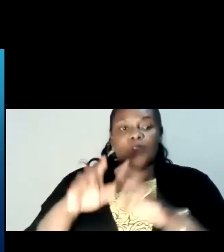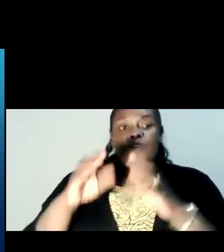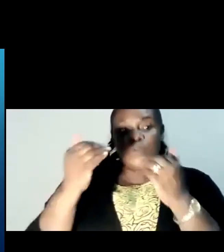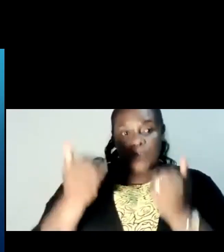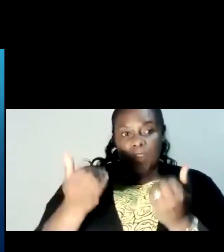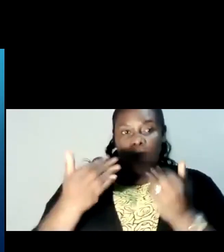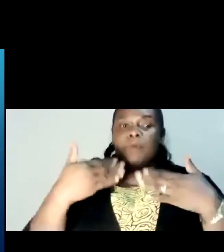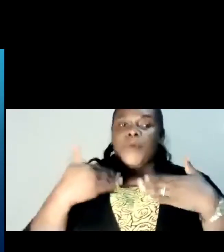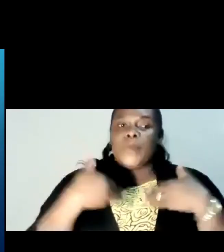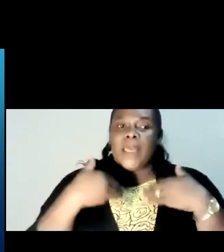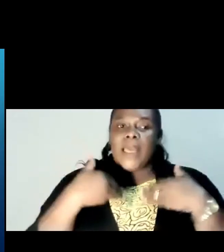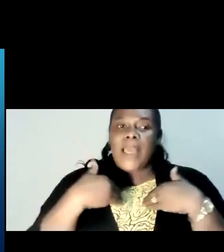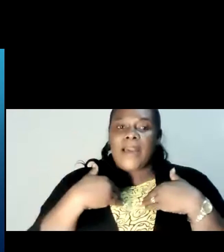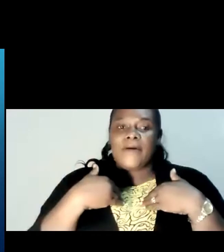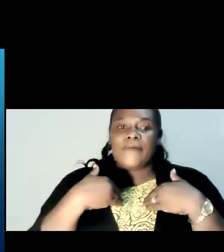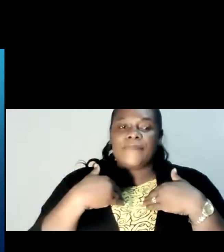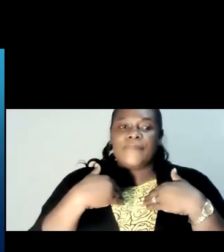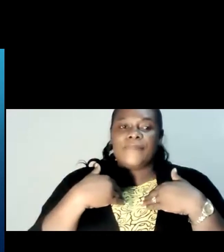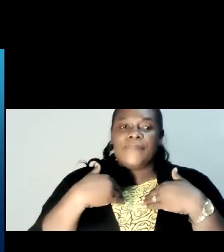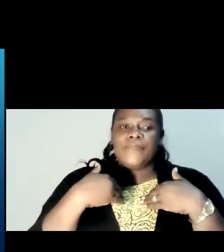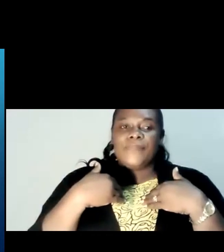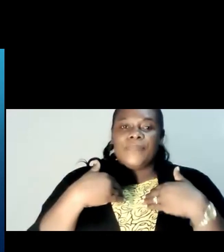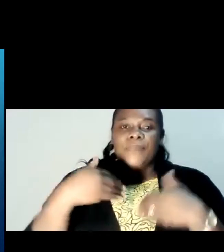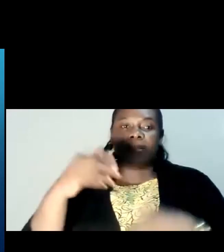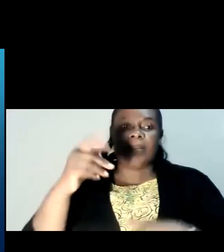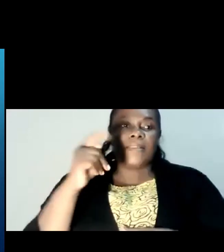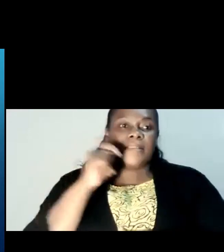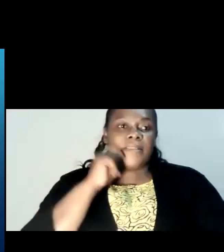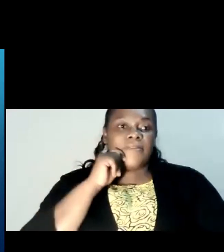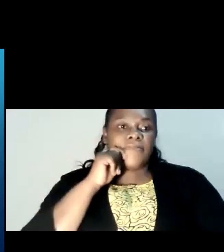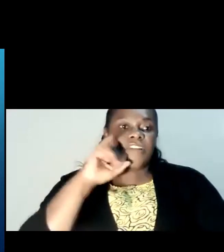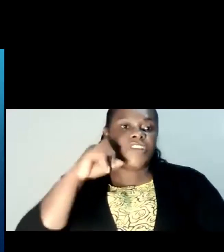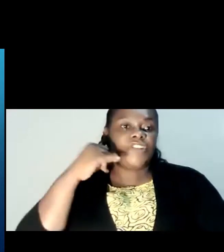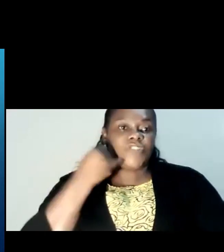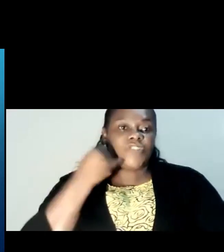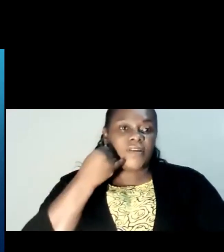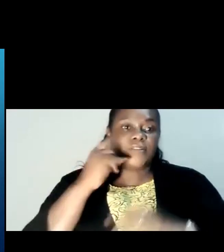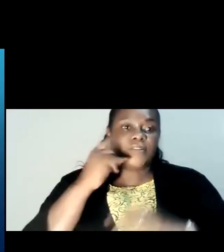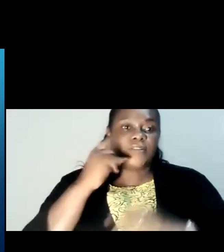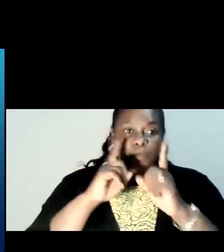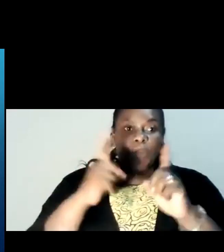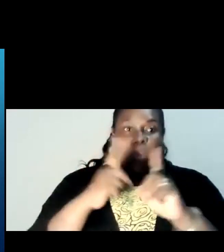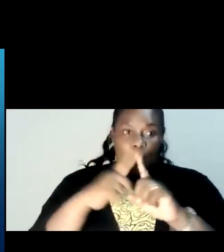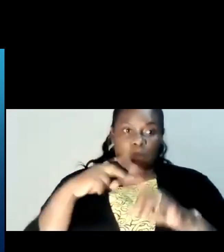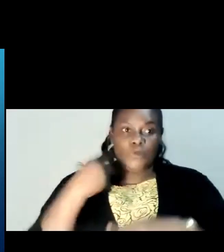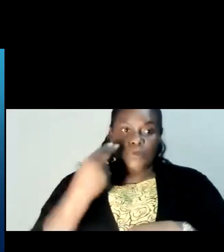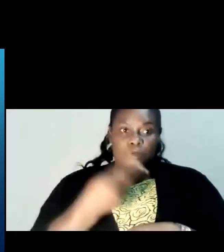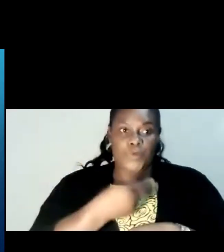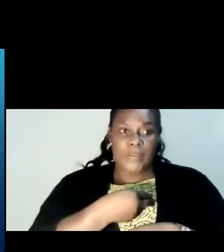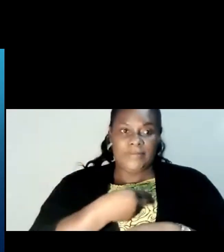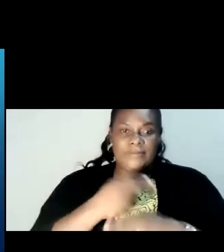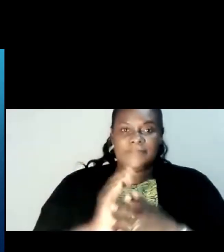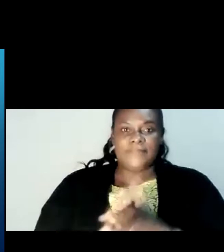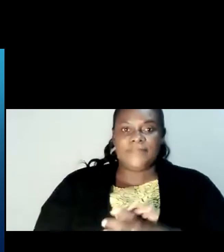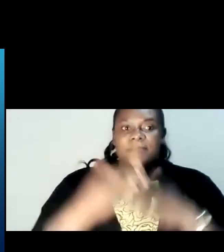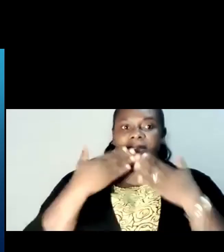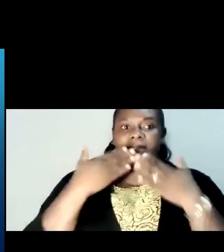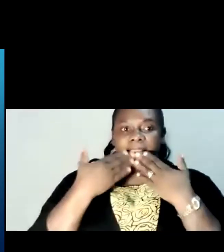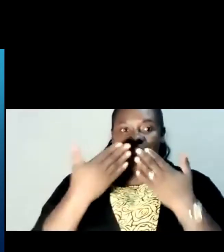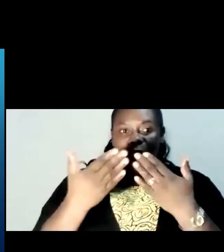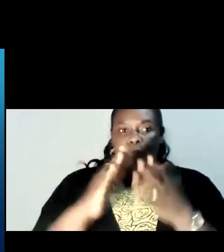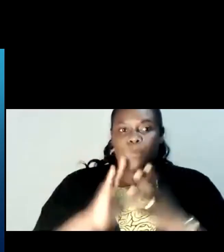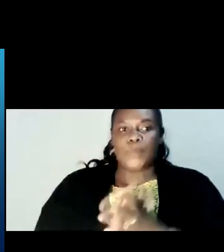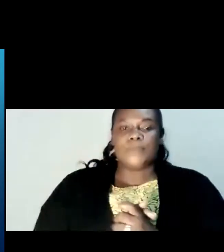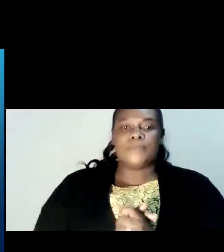speaker. Dr. Jordan, welcome again. Thank you. Thank you.